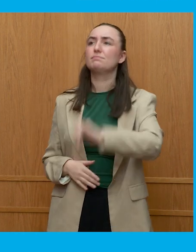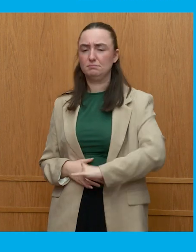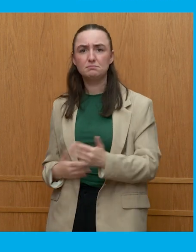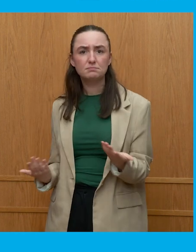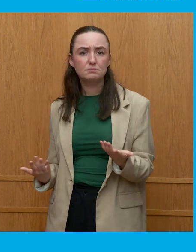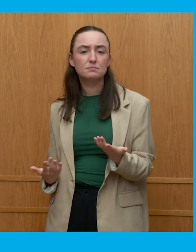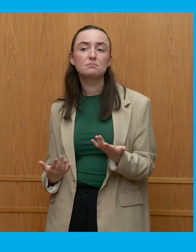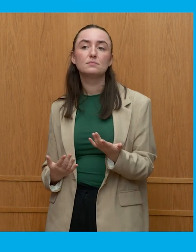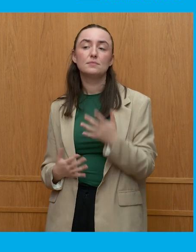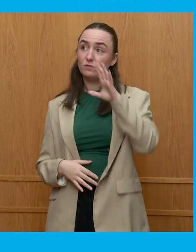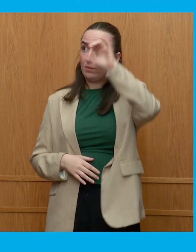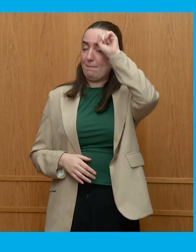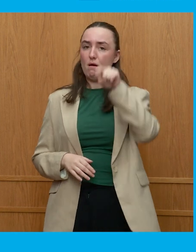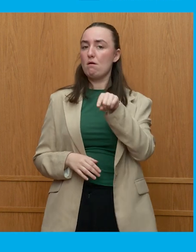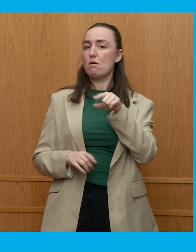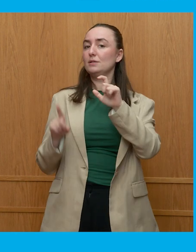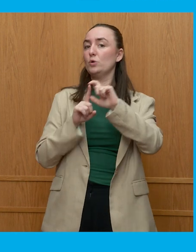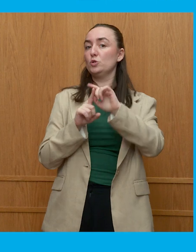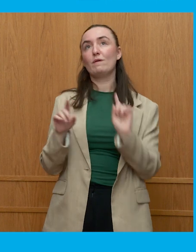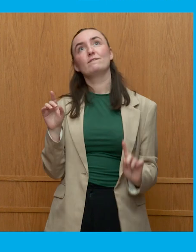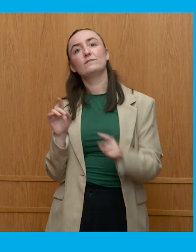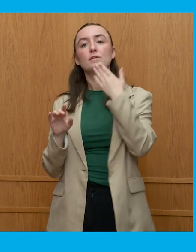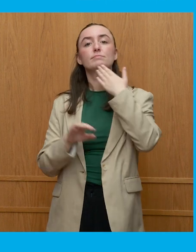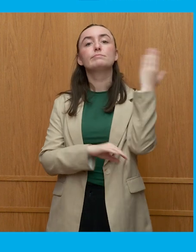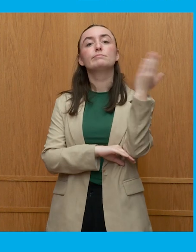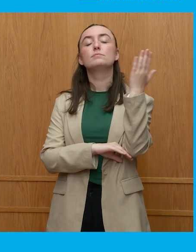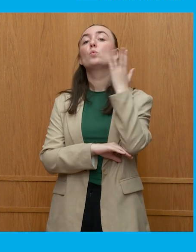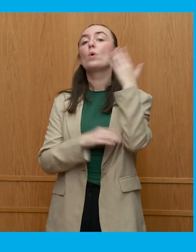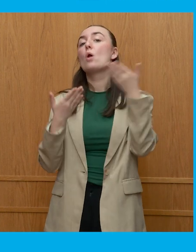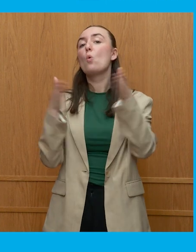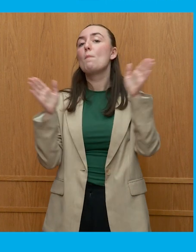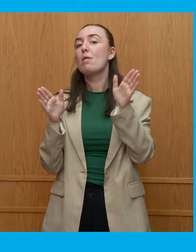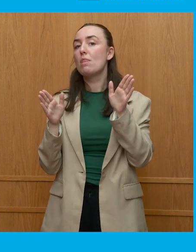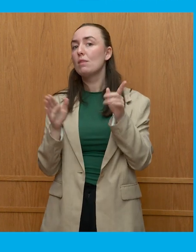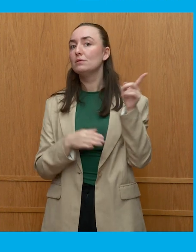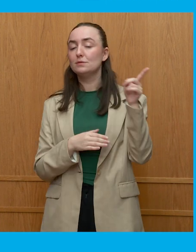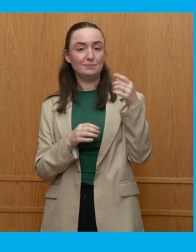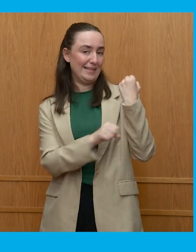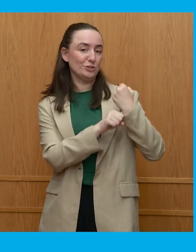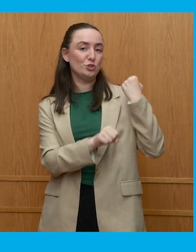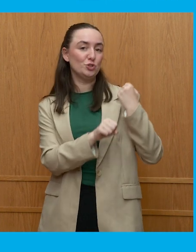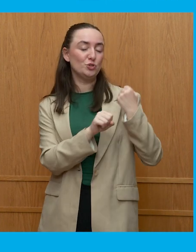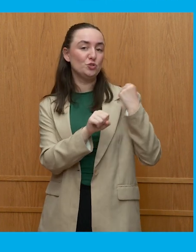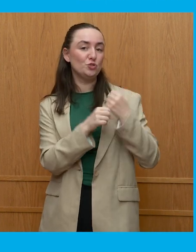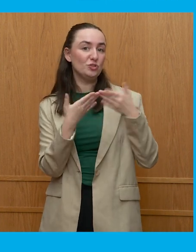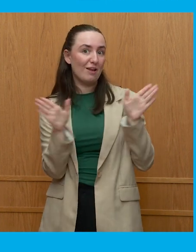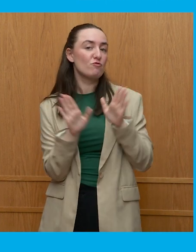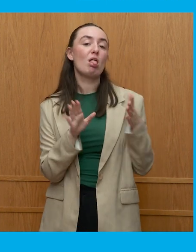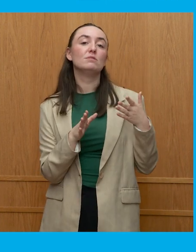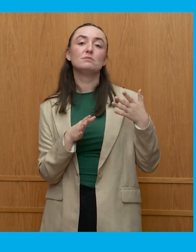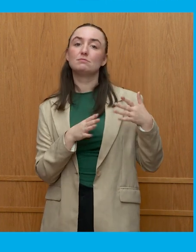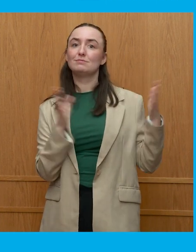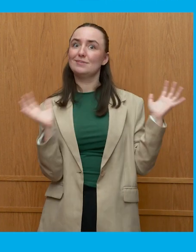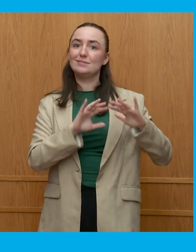I think if you remember Donald Dewar's first speech from the opening up the hill in the General Assembly rooms, Donald made a great speech